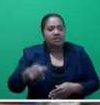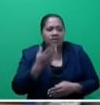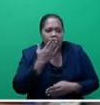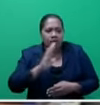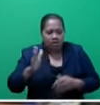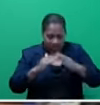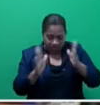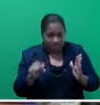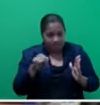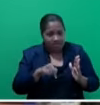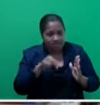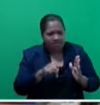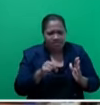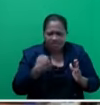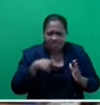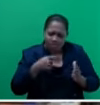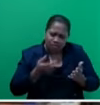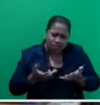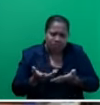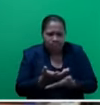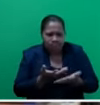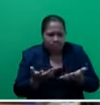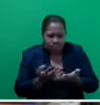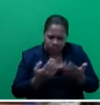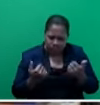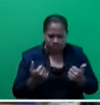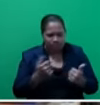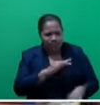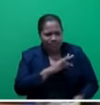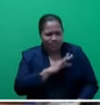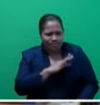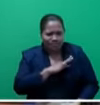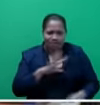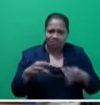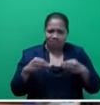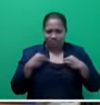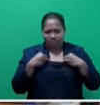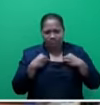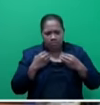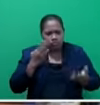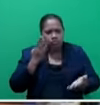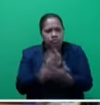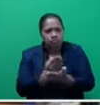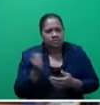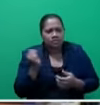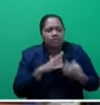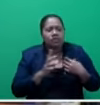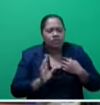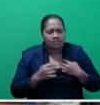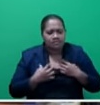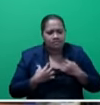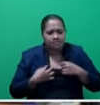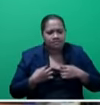us deliberate and respond to His Excellency's address in good faith, with true spirit of cooperation, courage